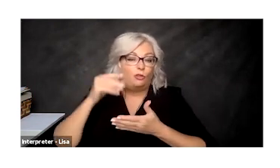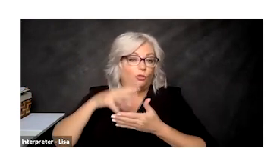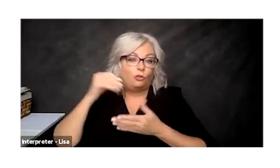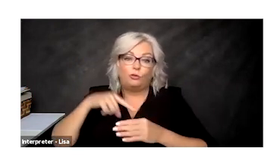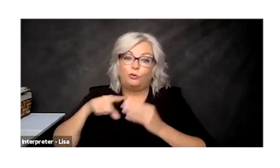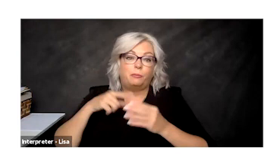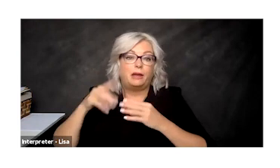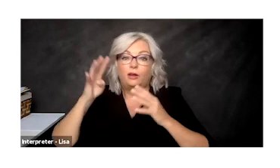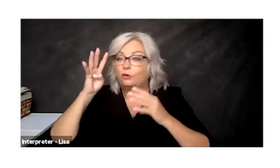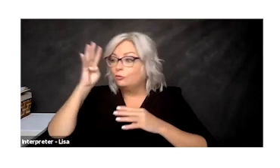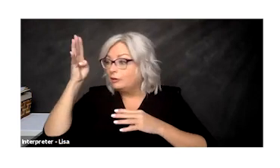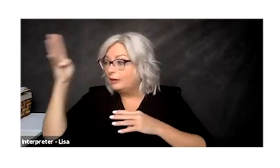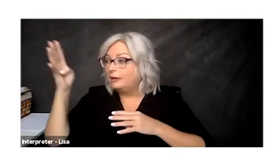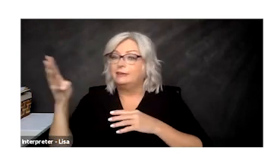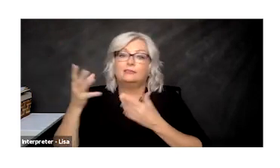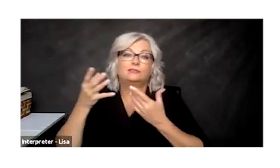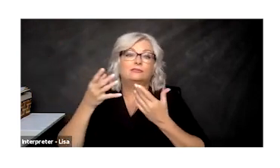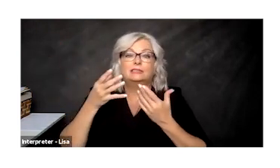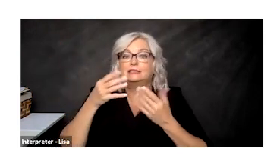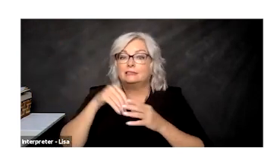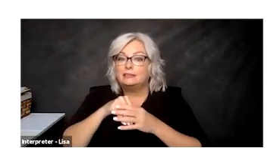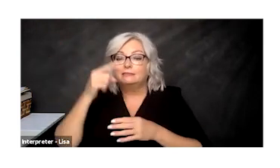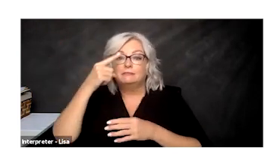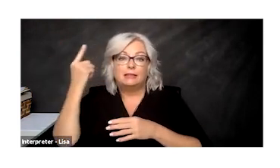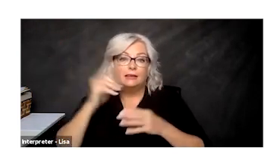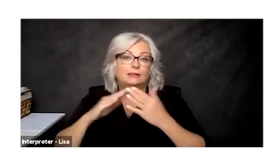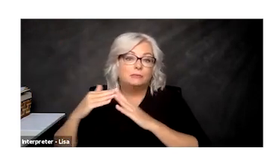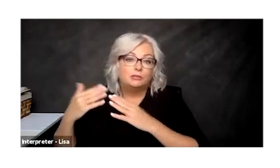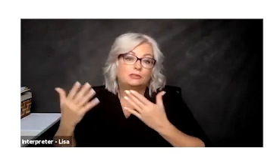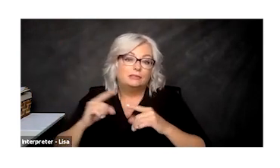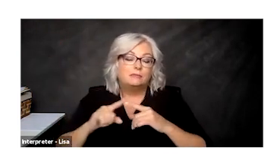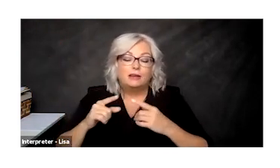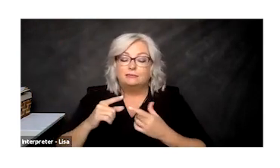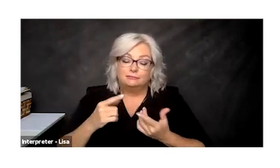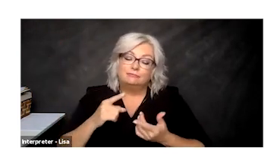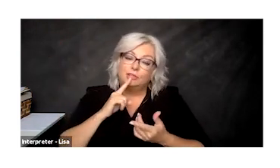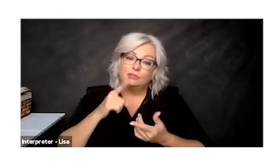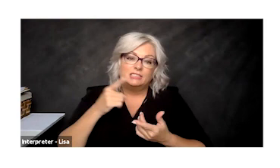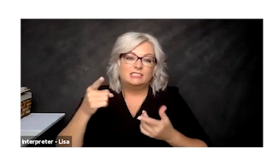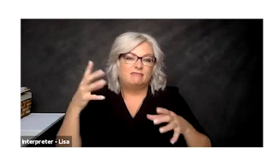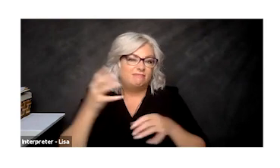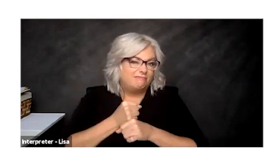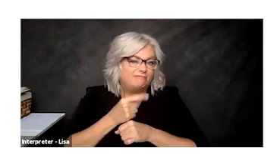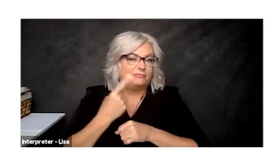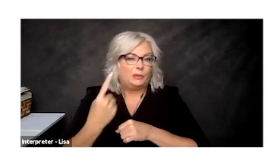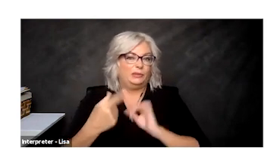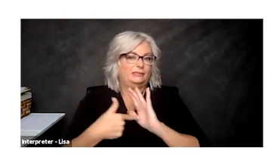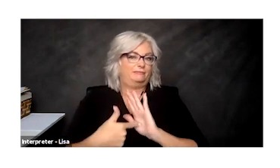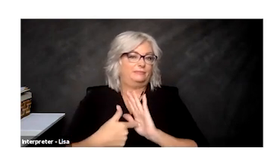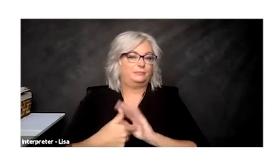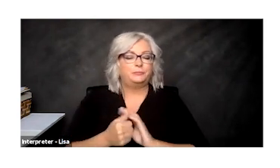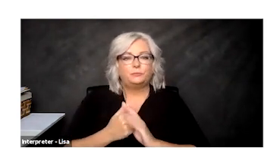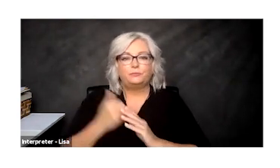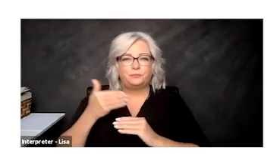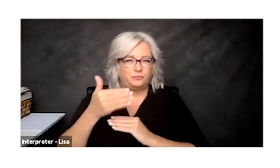Black communities, but we just want to give you two examples of that. All right. Truman, can you go to the next slide?